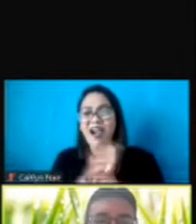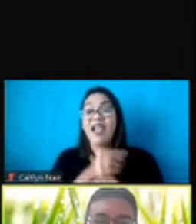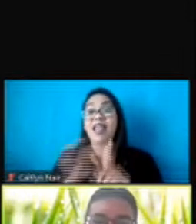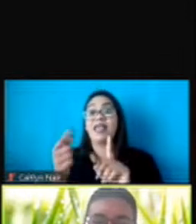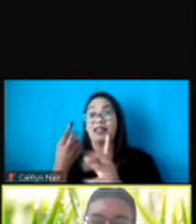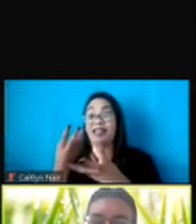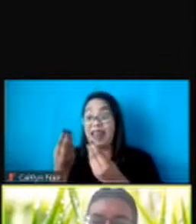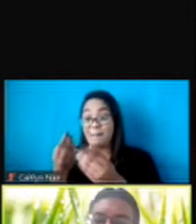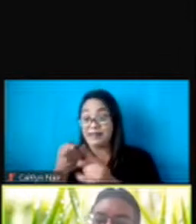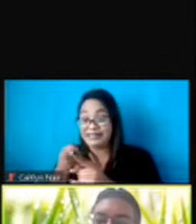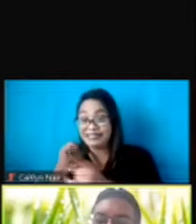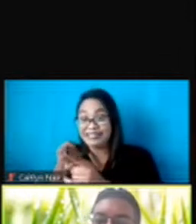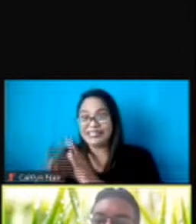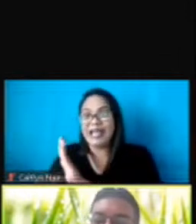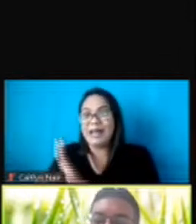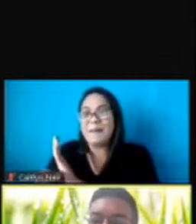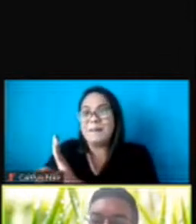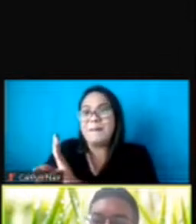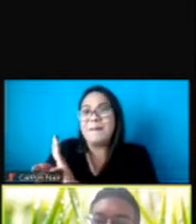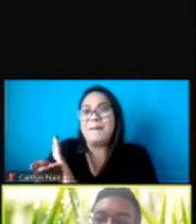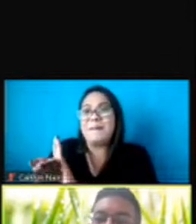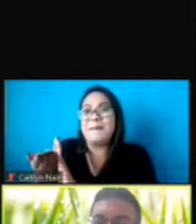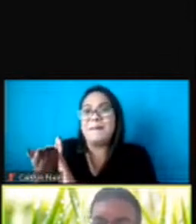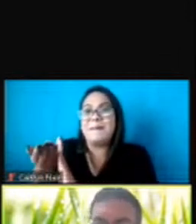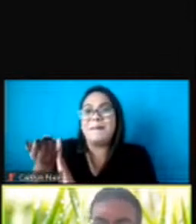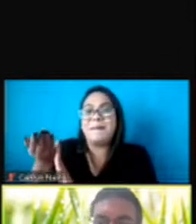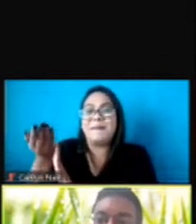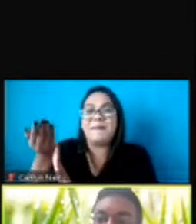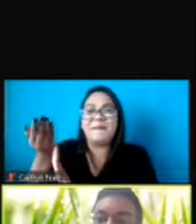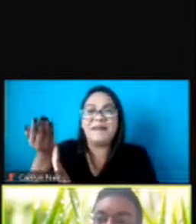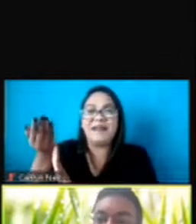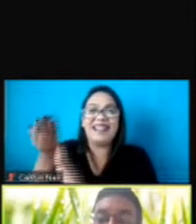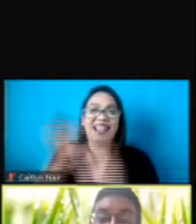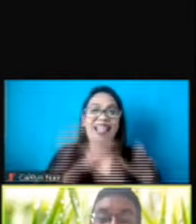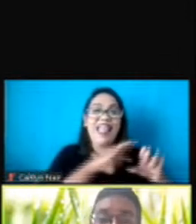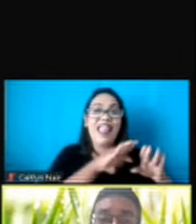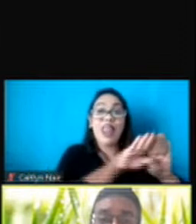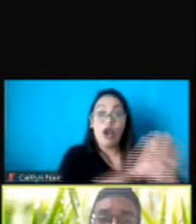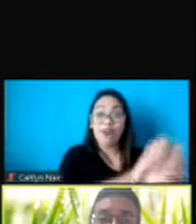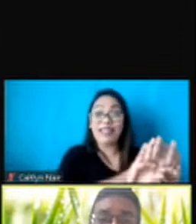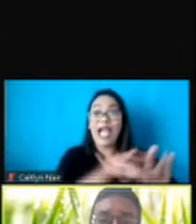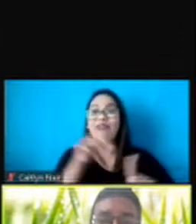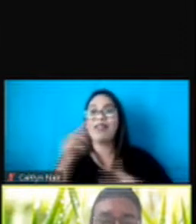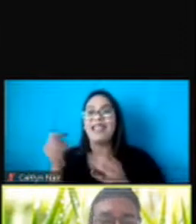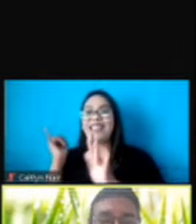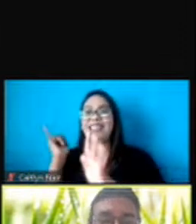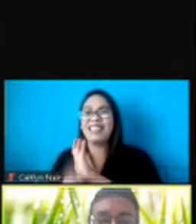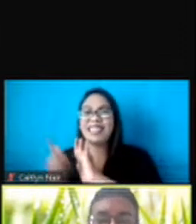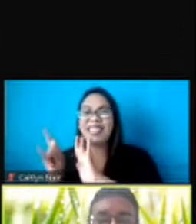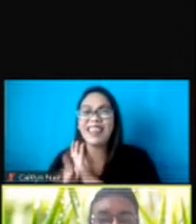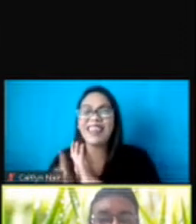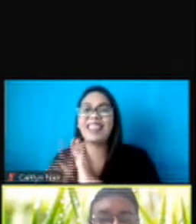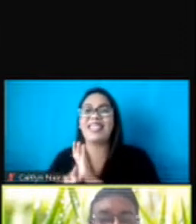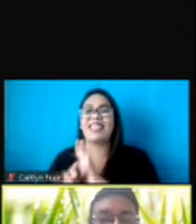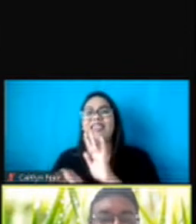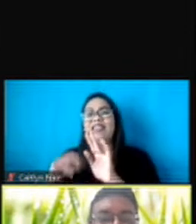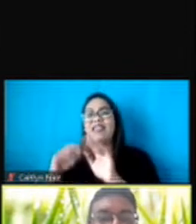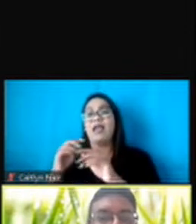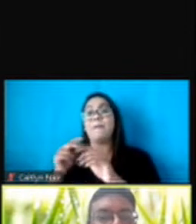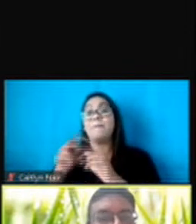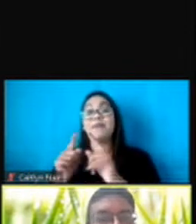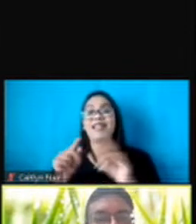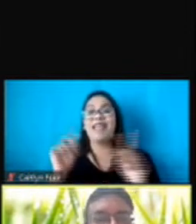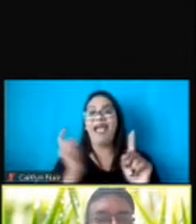each other at home during the lockdowns because the blunt force trauma seemed to have gone up, but the motor vehicle crashes certainly came